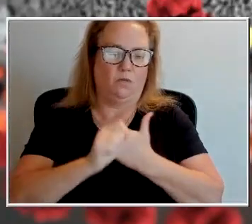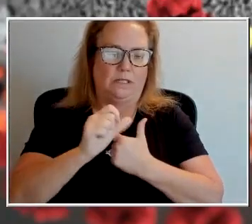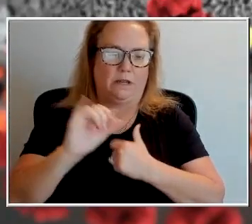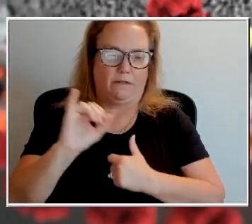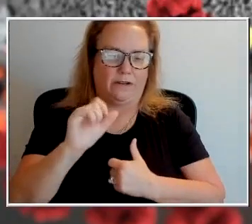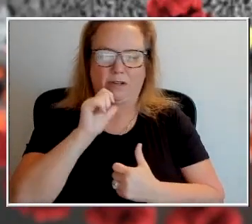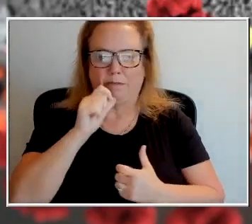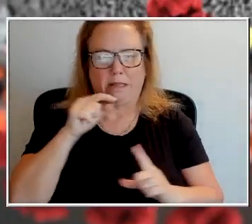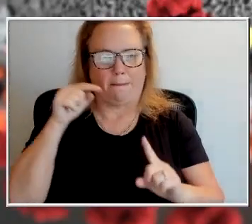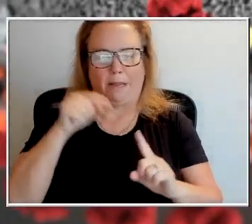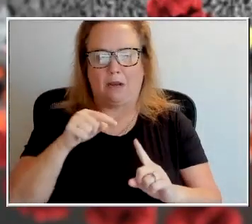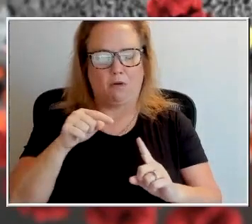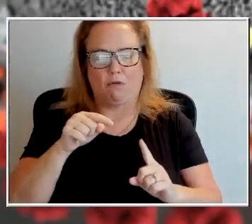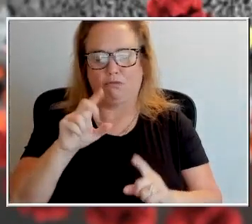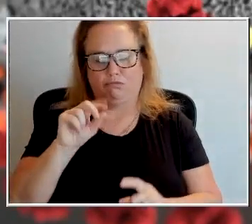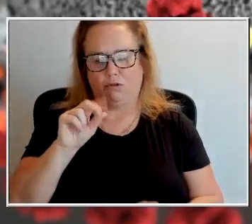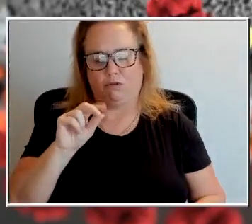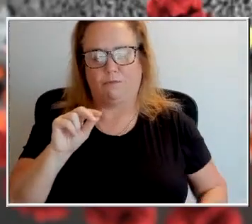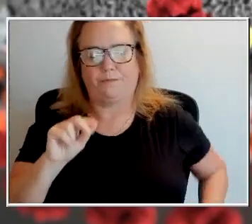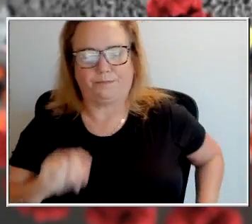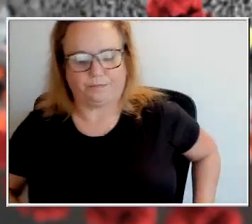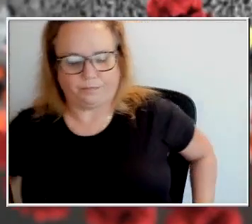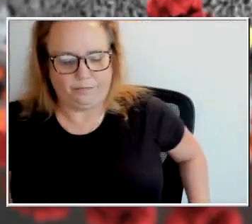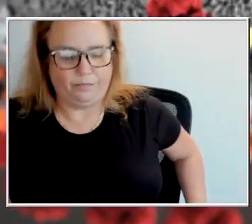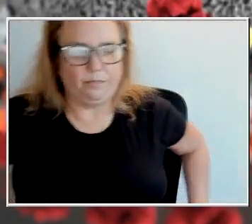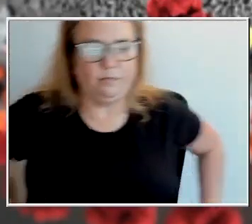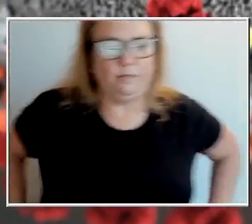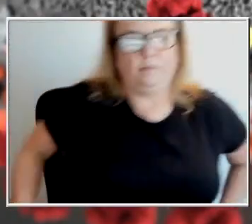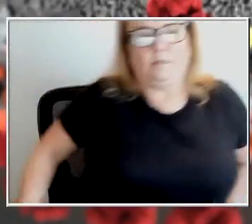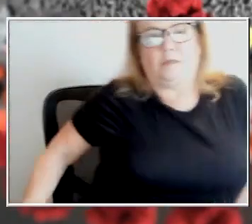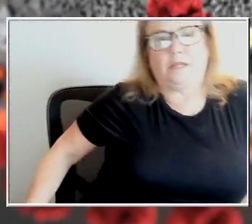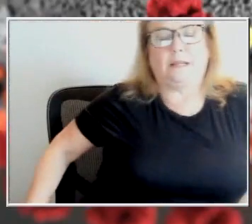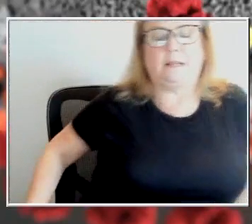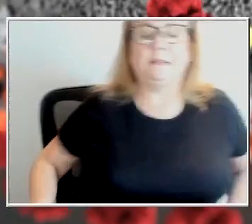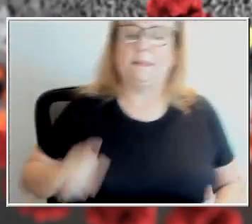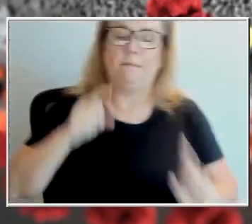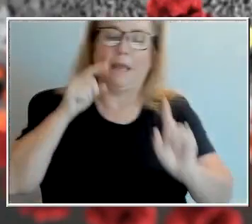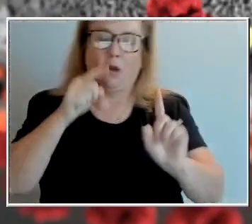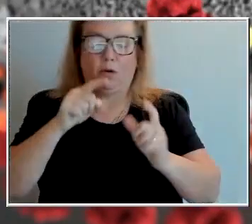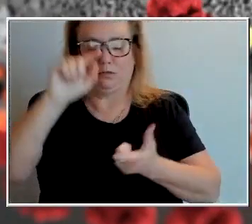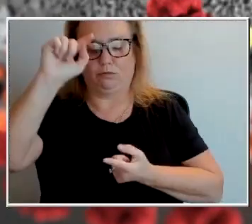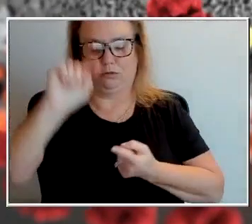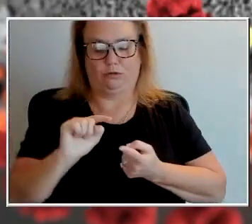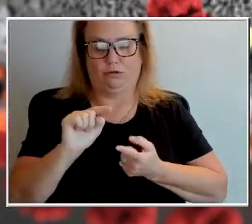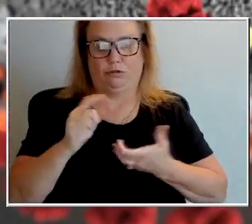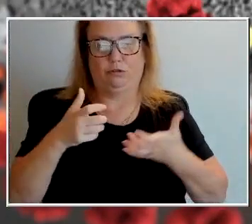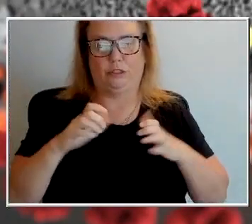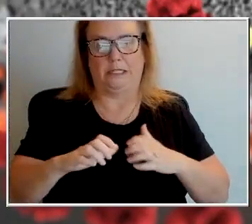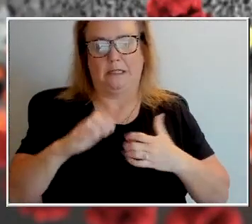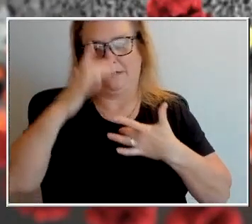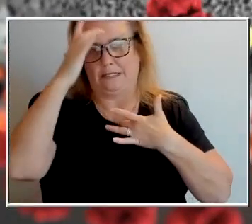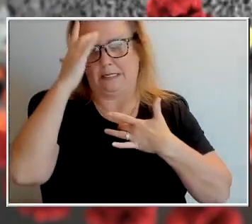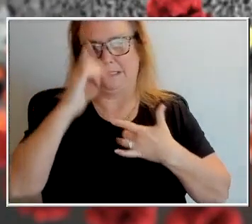goal of these vaccines. The main goal is to reduce your chance of disease, and especially